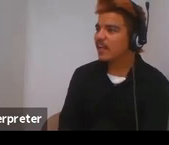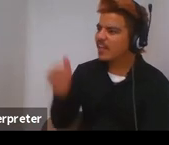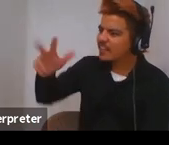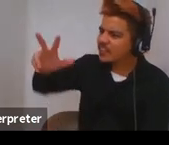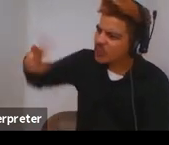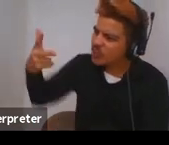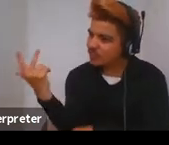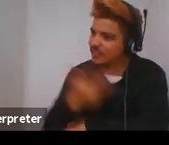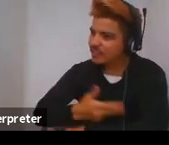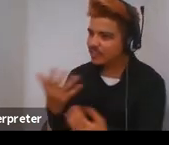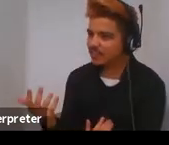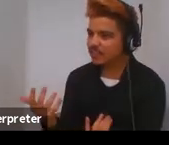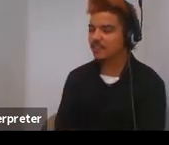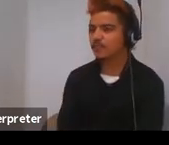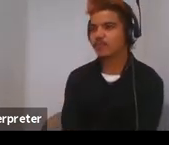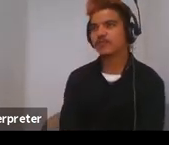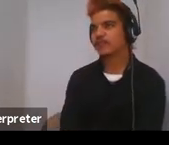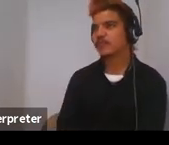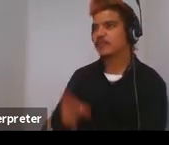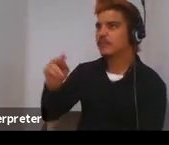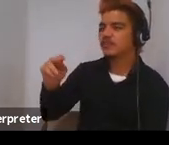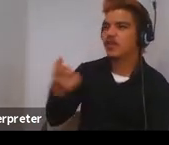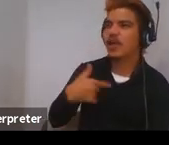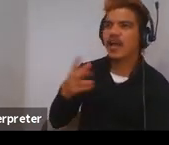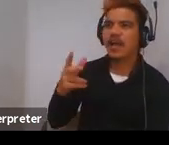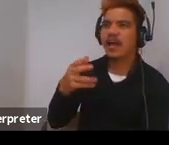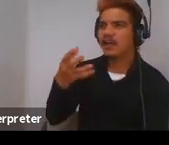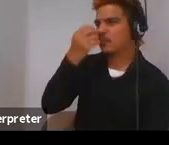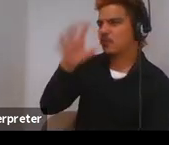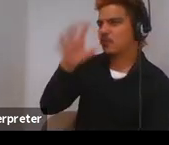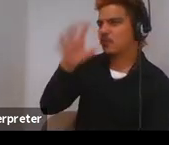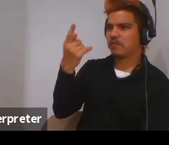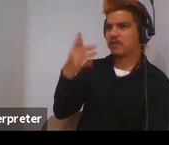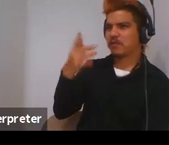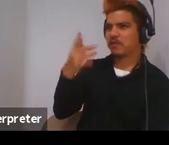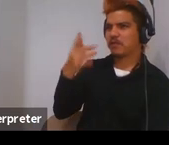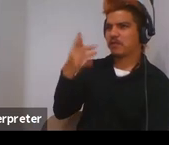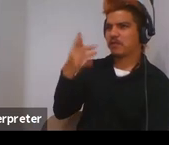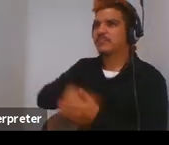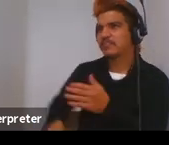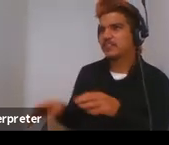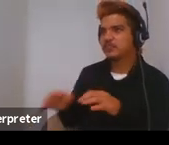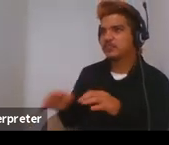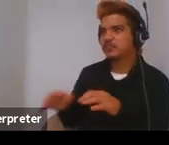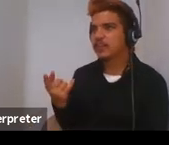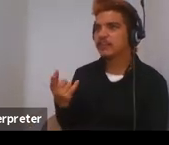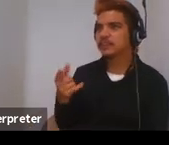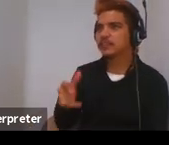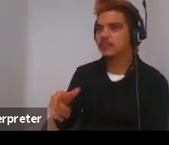today. No, I don't care if this is my once-in-a-lifetime opportunity to get the Sucker 3000 vacuum